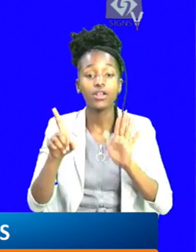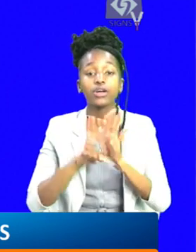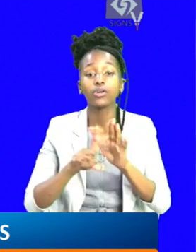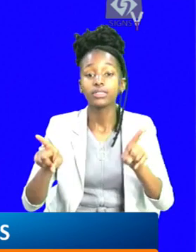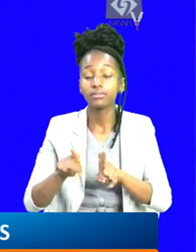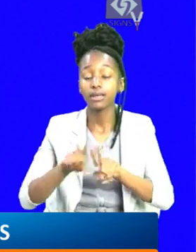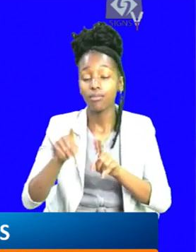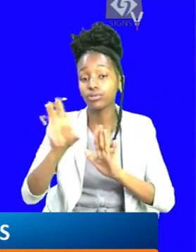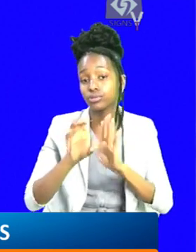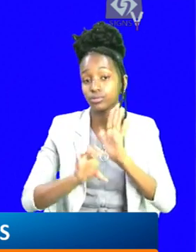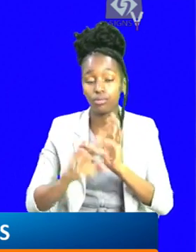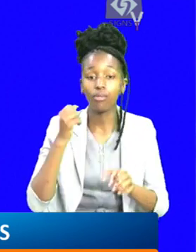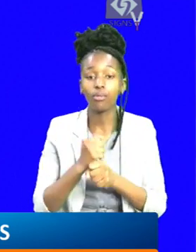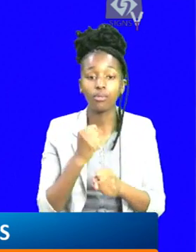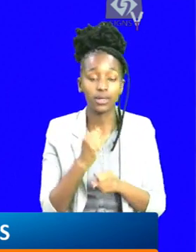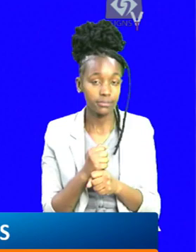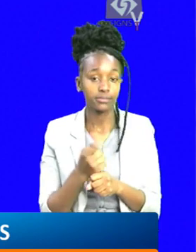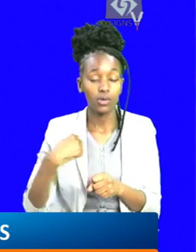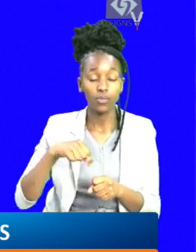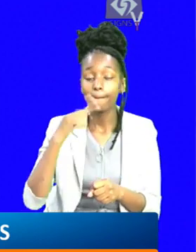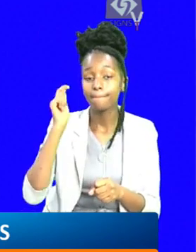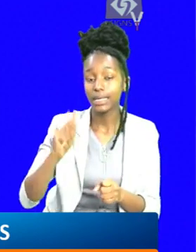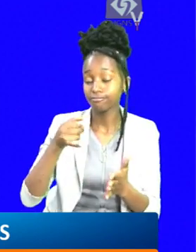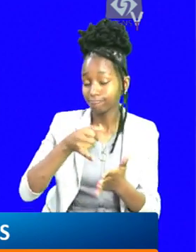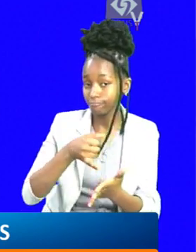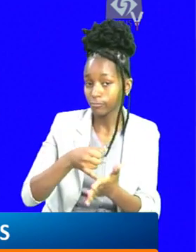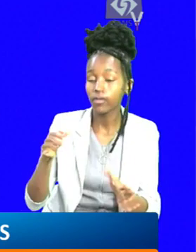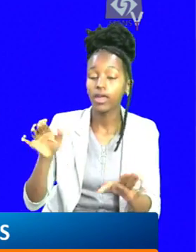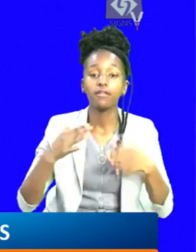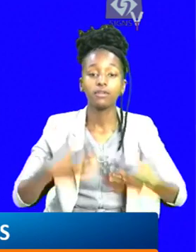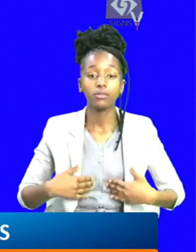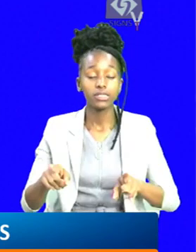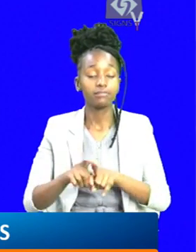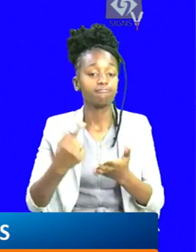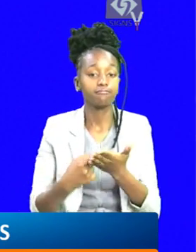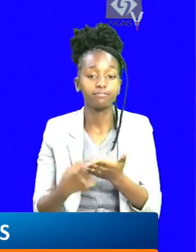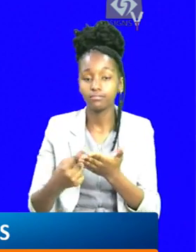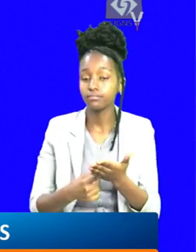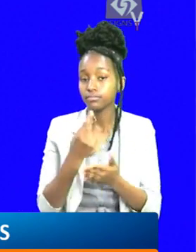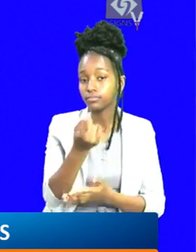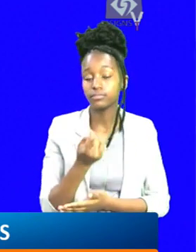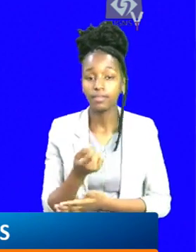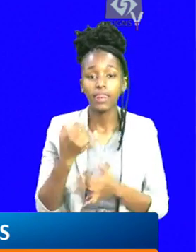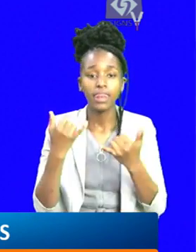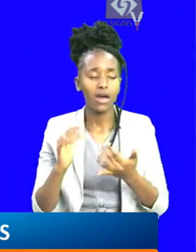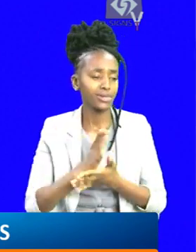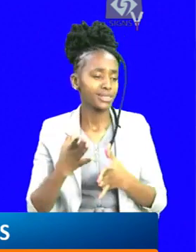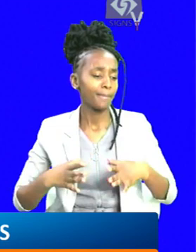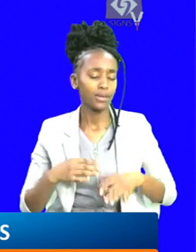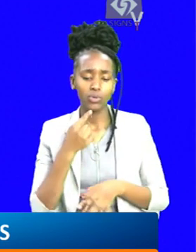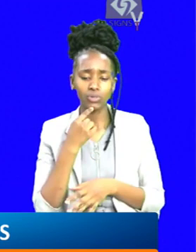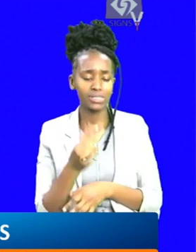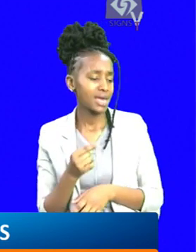there, and we would want to respect them as our anchors of legalism